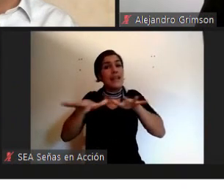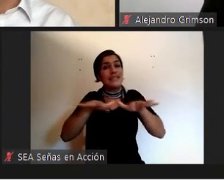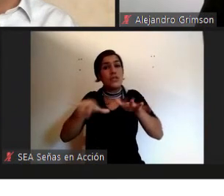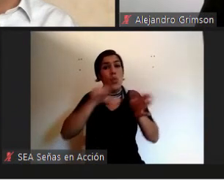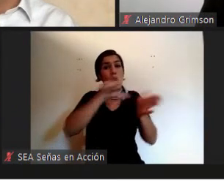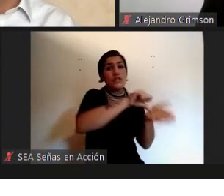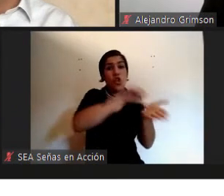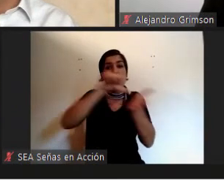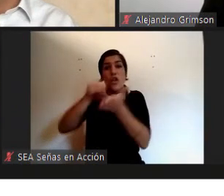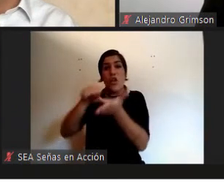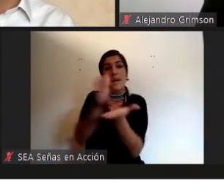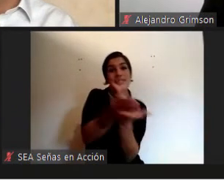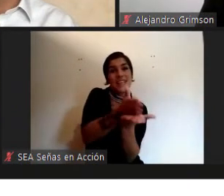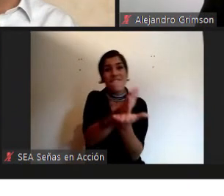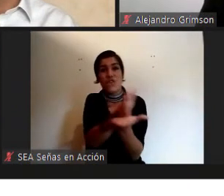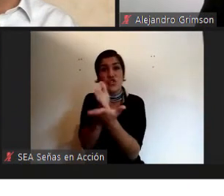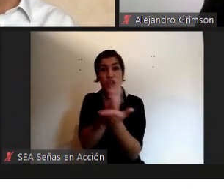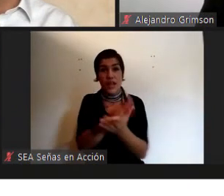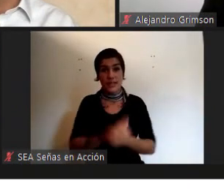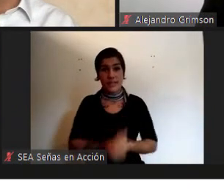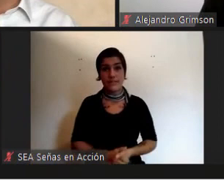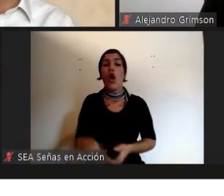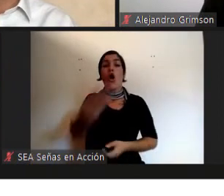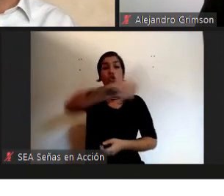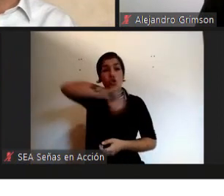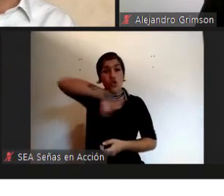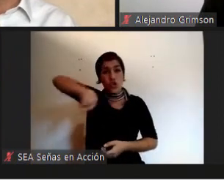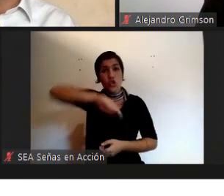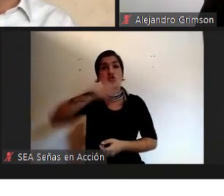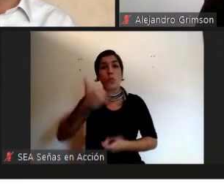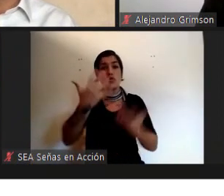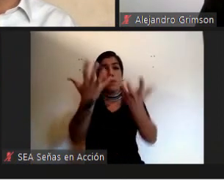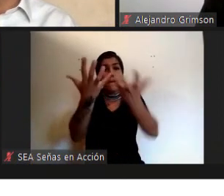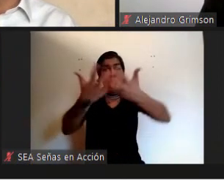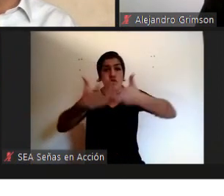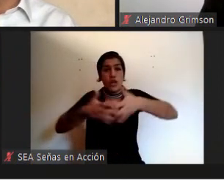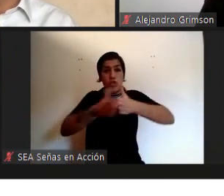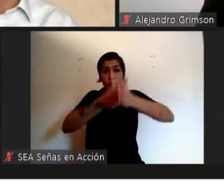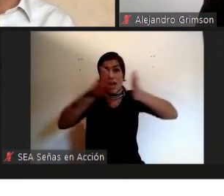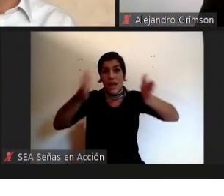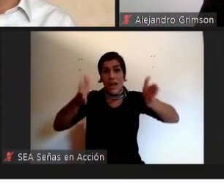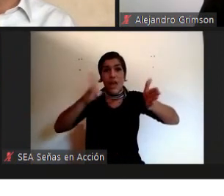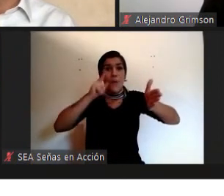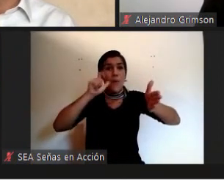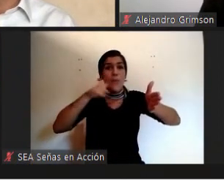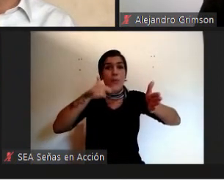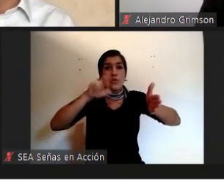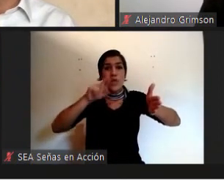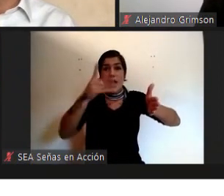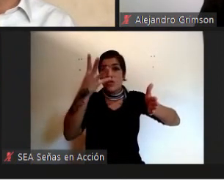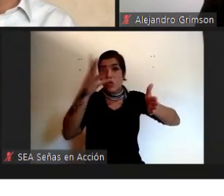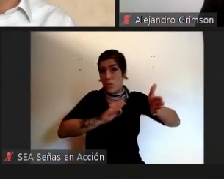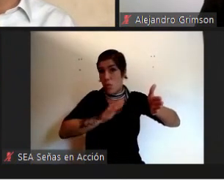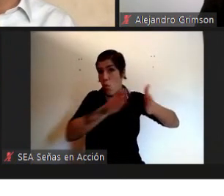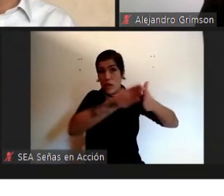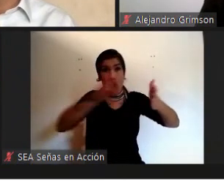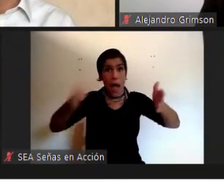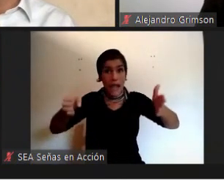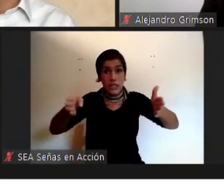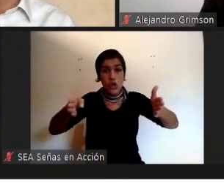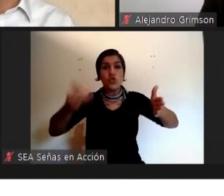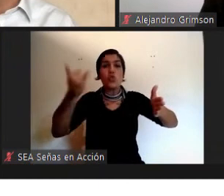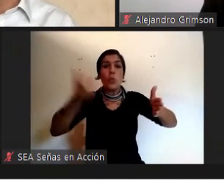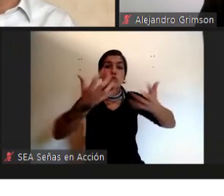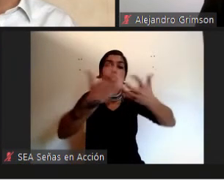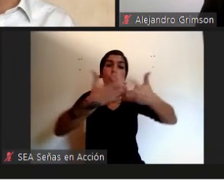with migrations. And over the course of the last 4 years where this project has been up and running, we do see in the